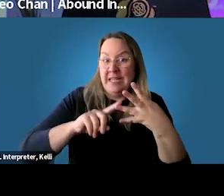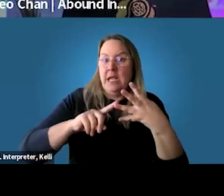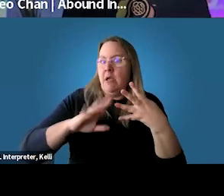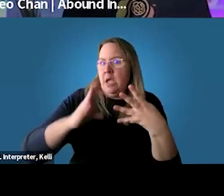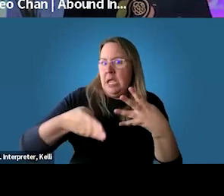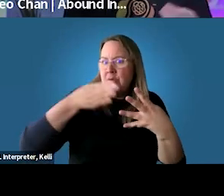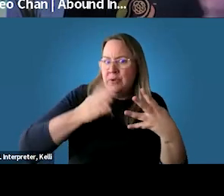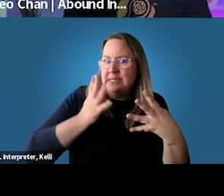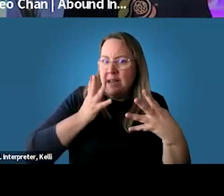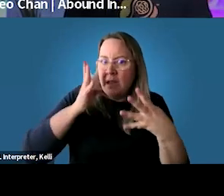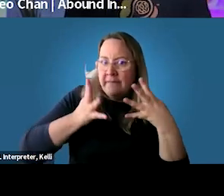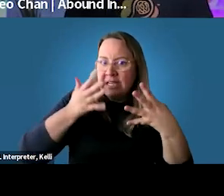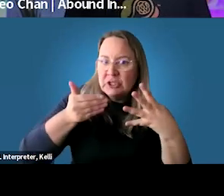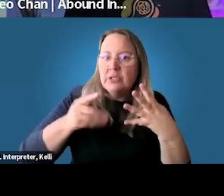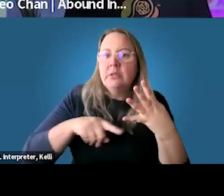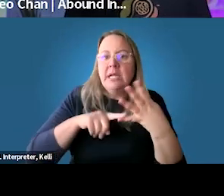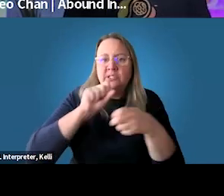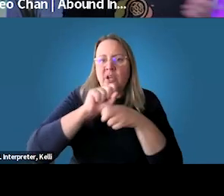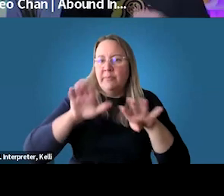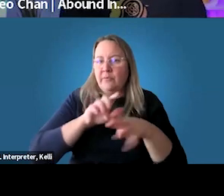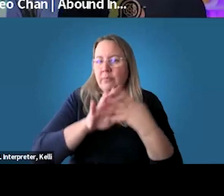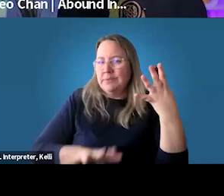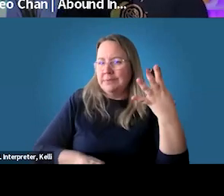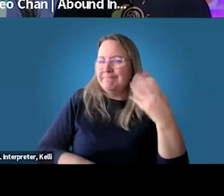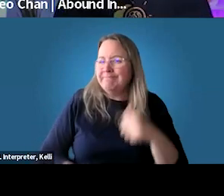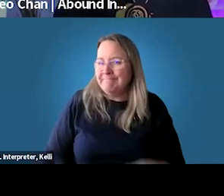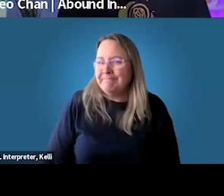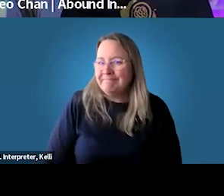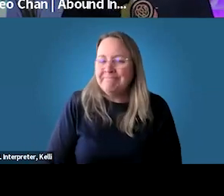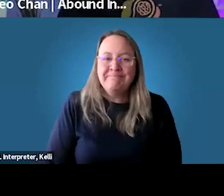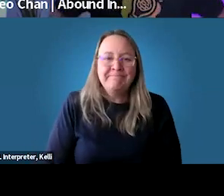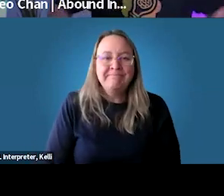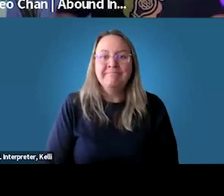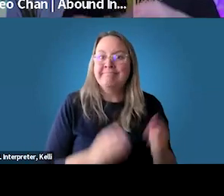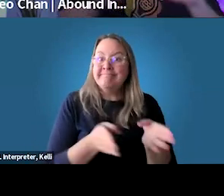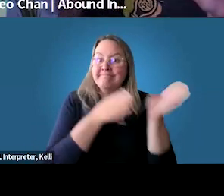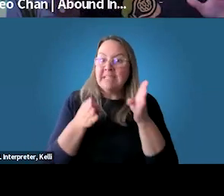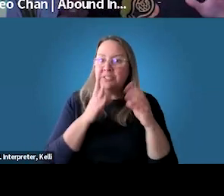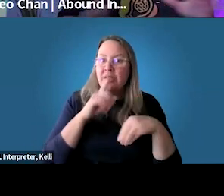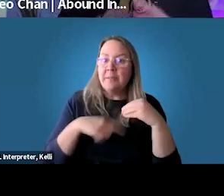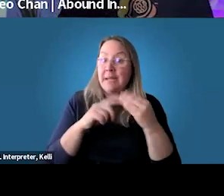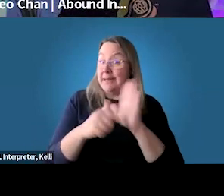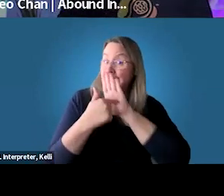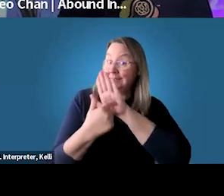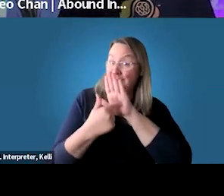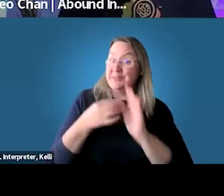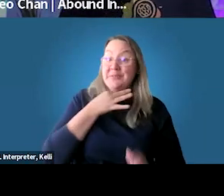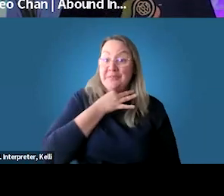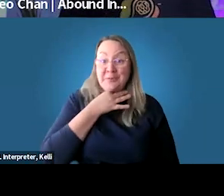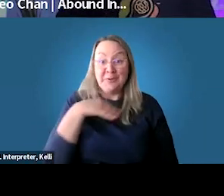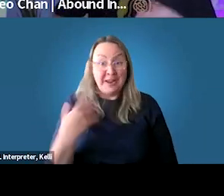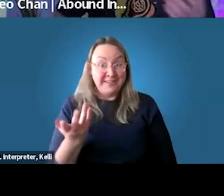increased innovation, and better job performance. All right. let's talk about some examples of